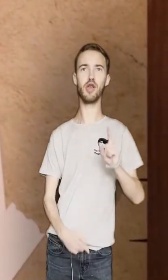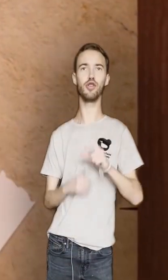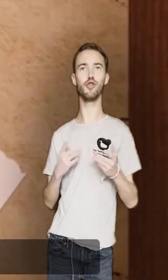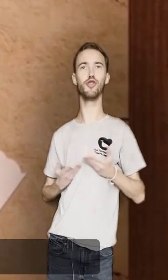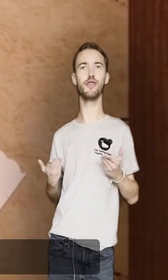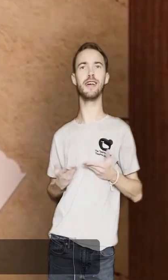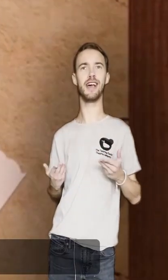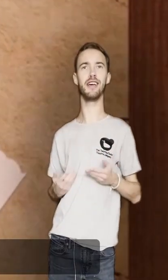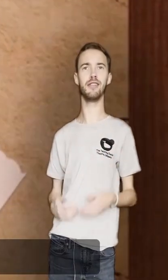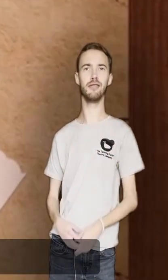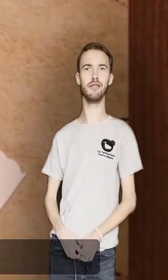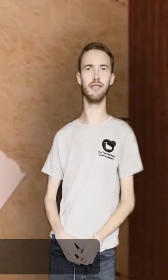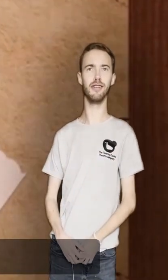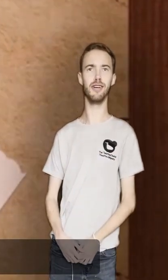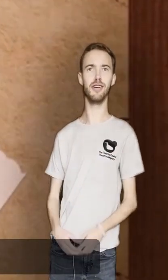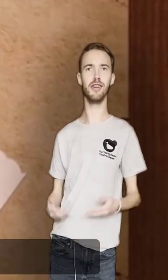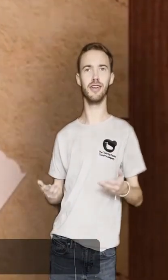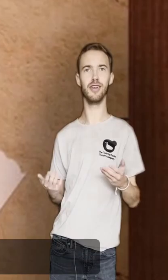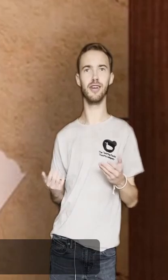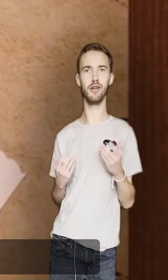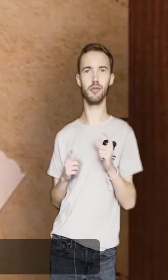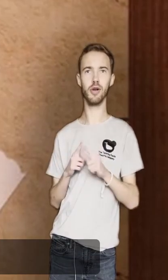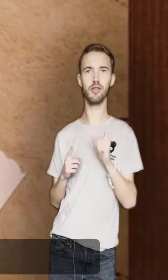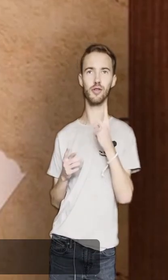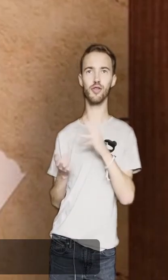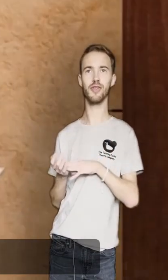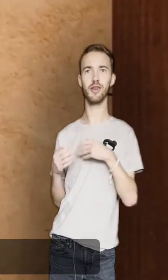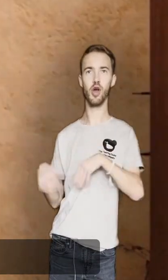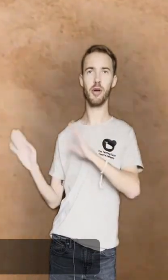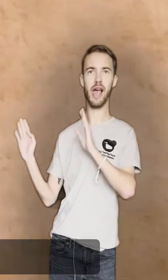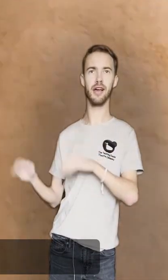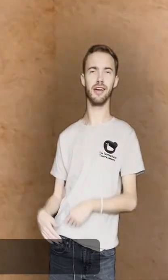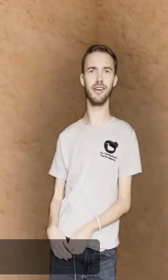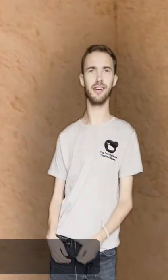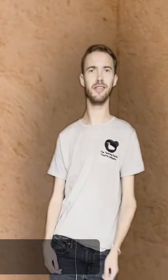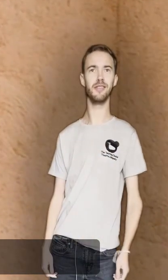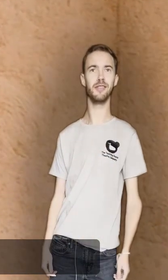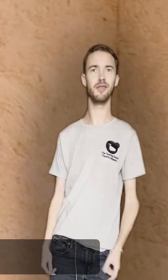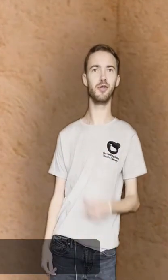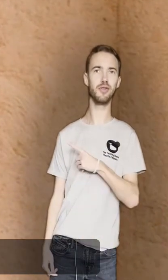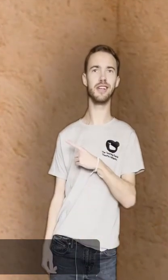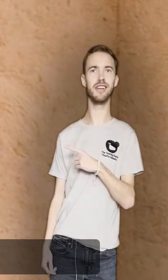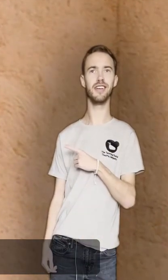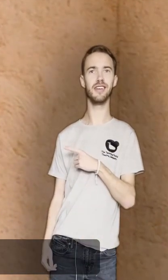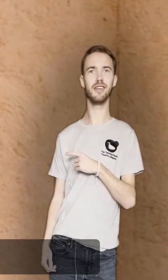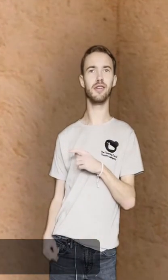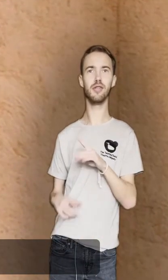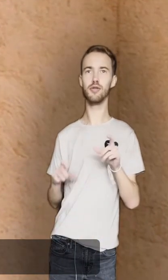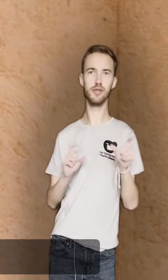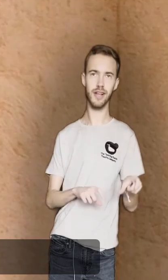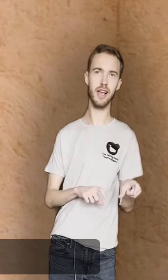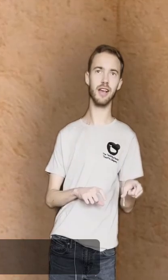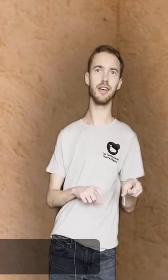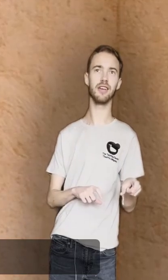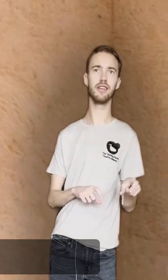What shall we do today? 2 ticks, we'll be on our way. 4 reasons why to